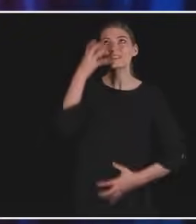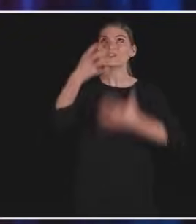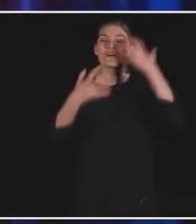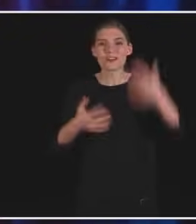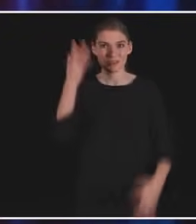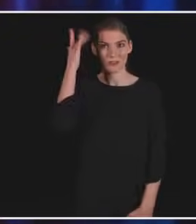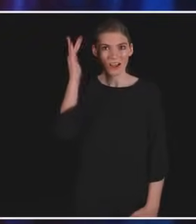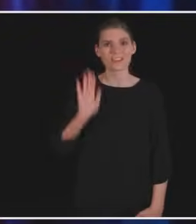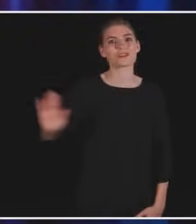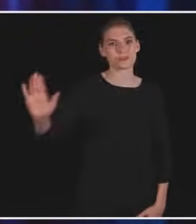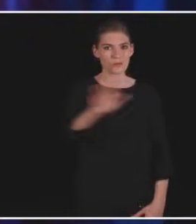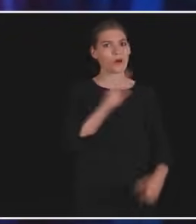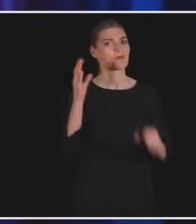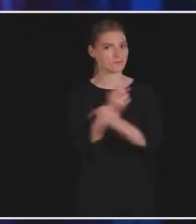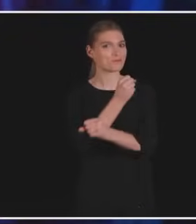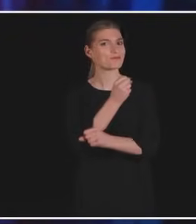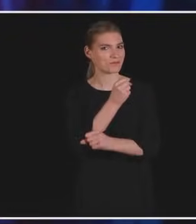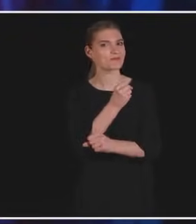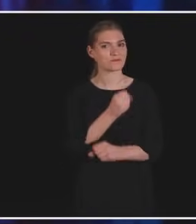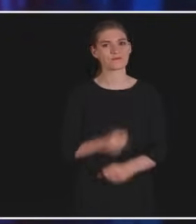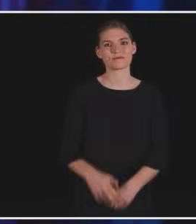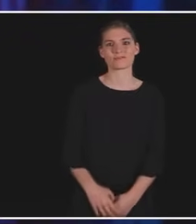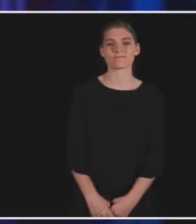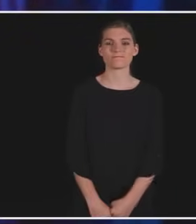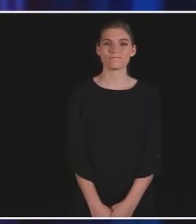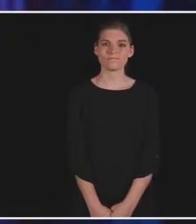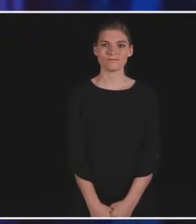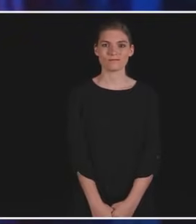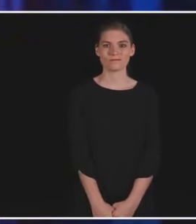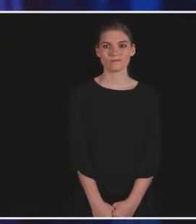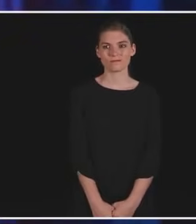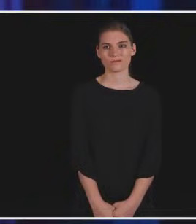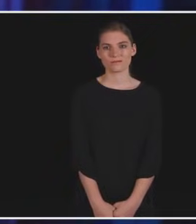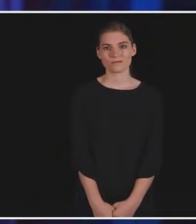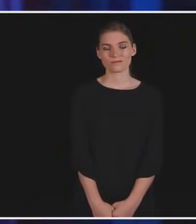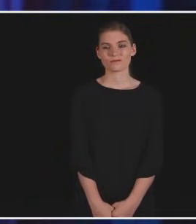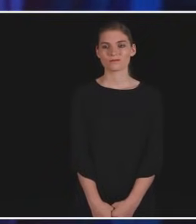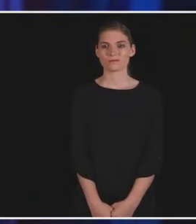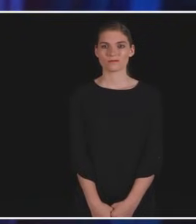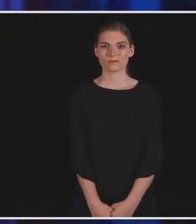and down, cheering as your alliance scores the winning points of the final match.